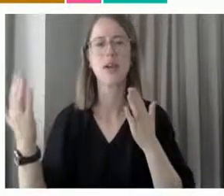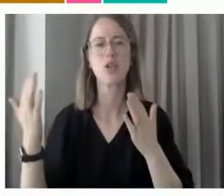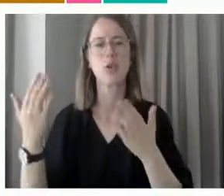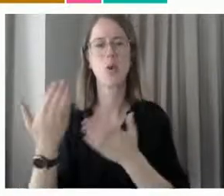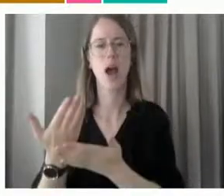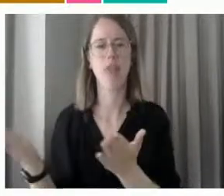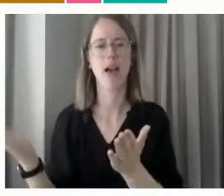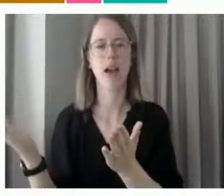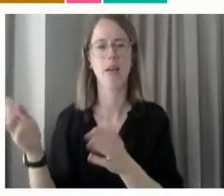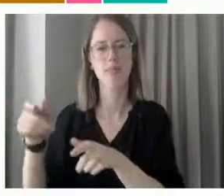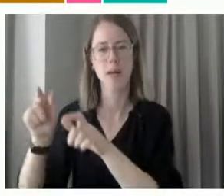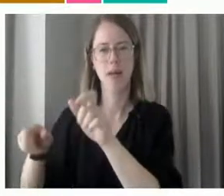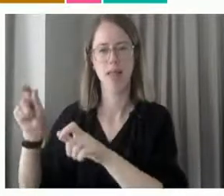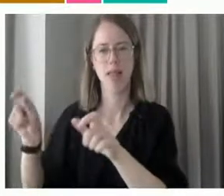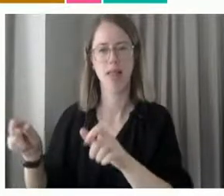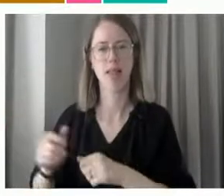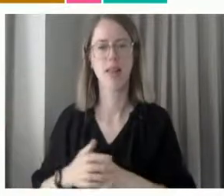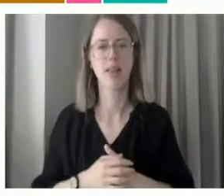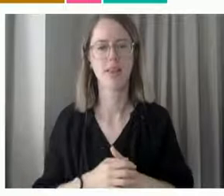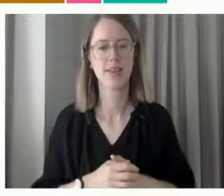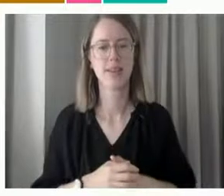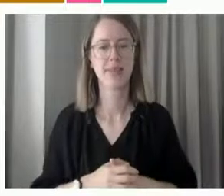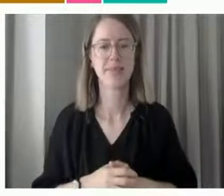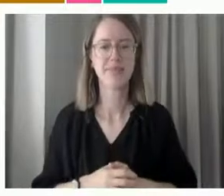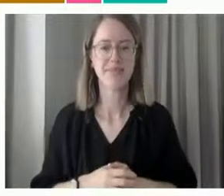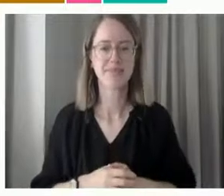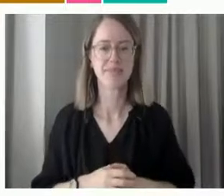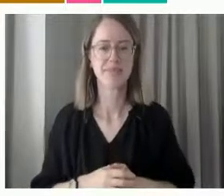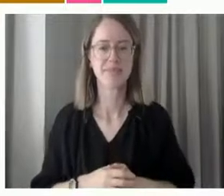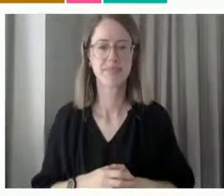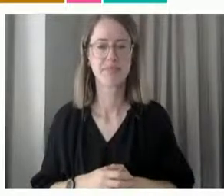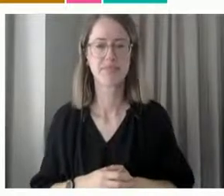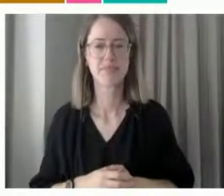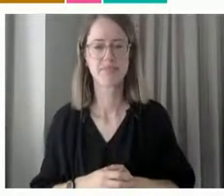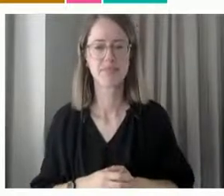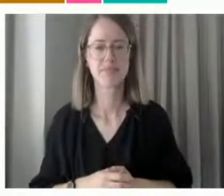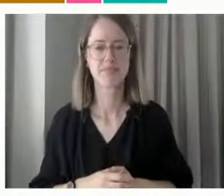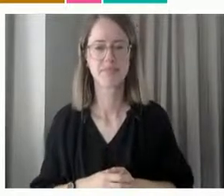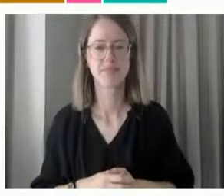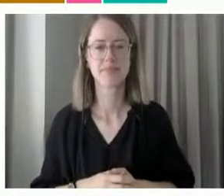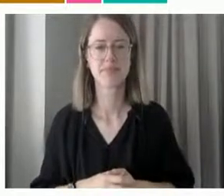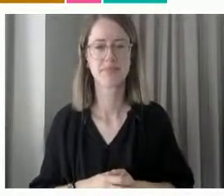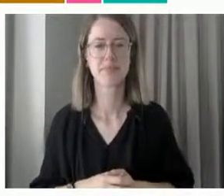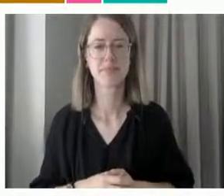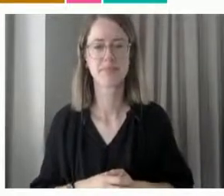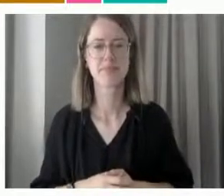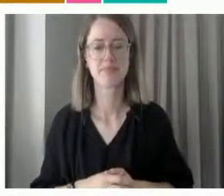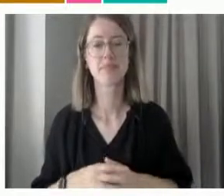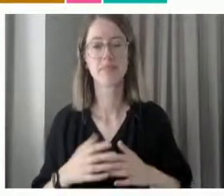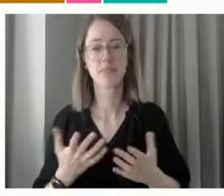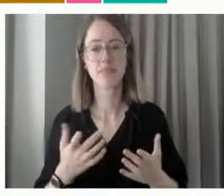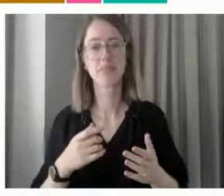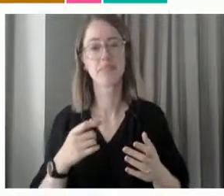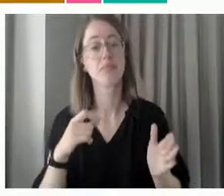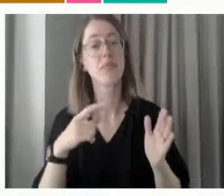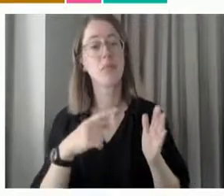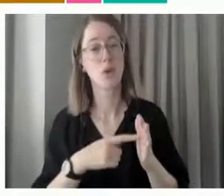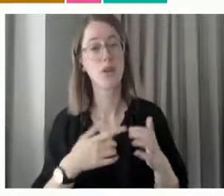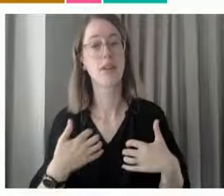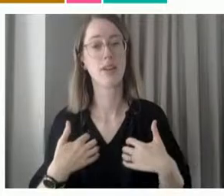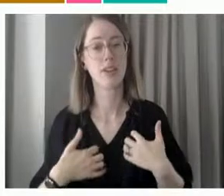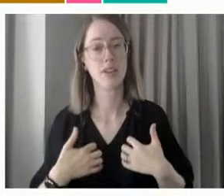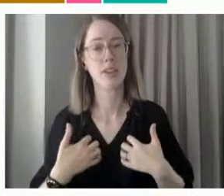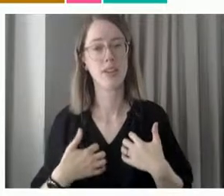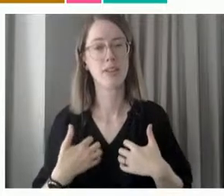average. What I would say about this is that whilst obviously that's profound and really interesting,